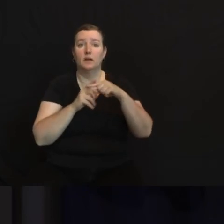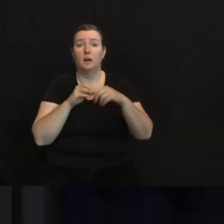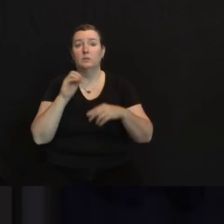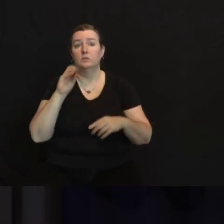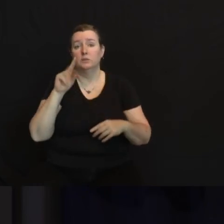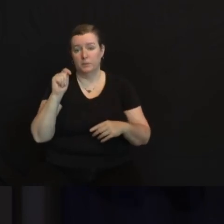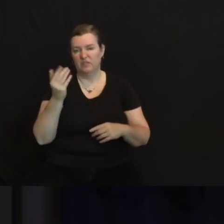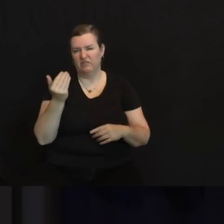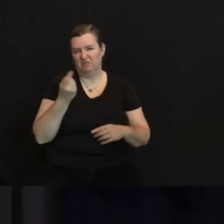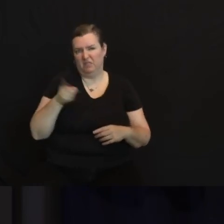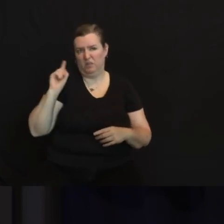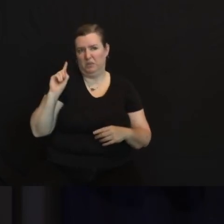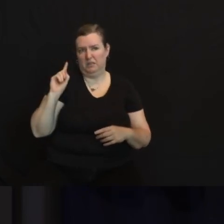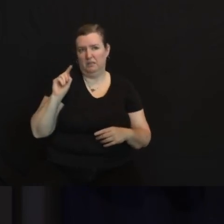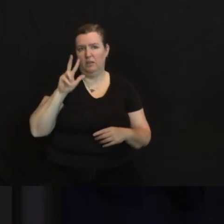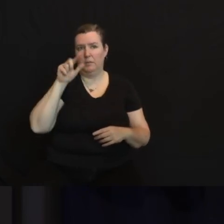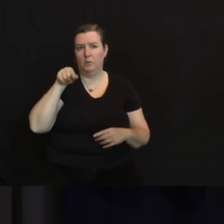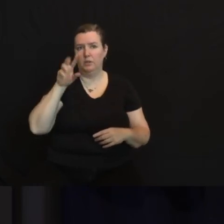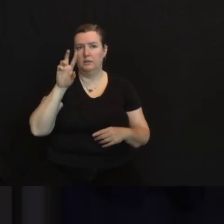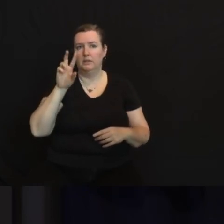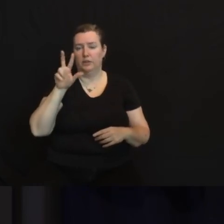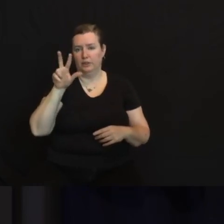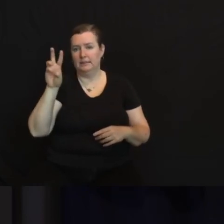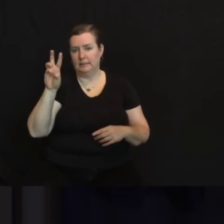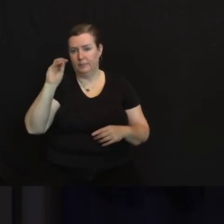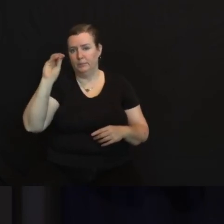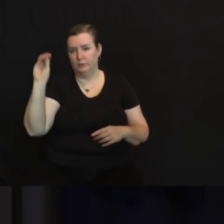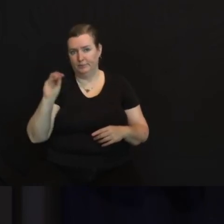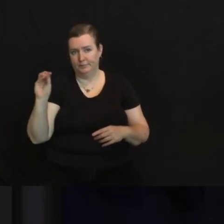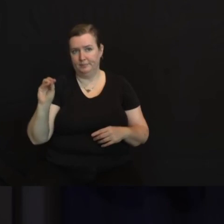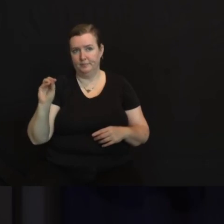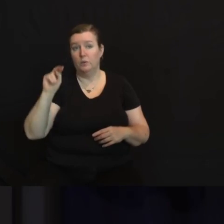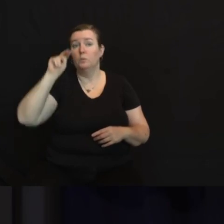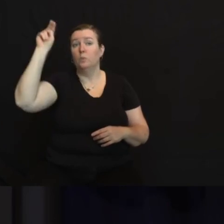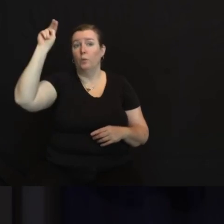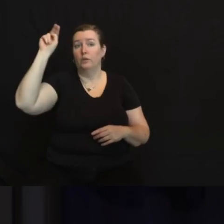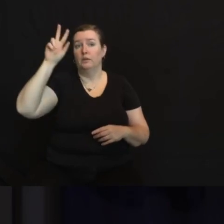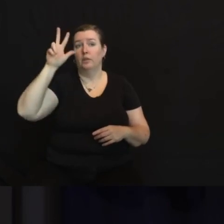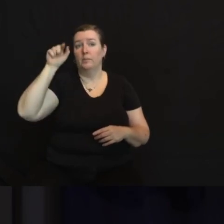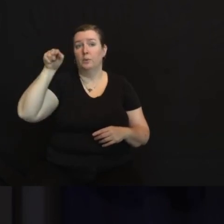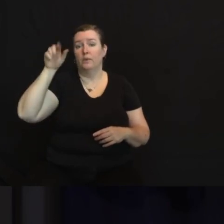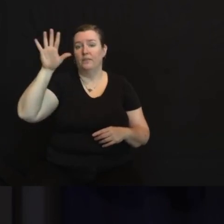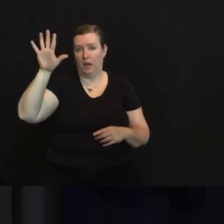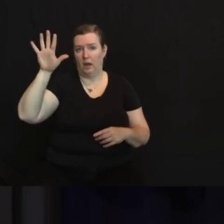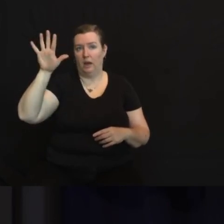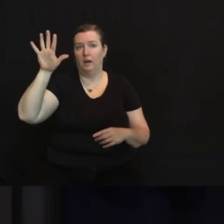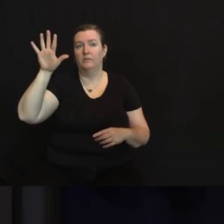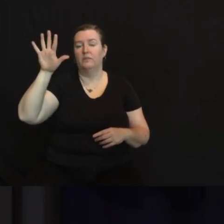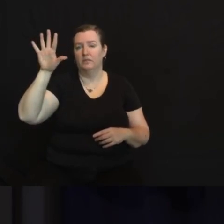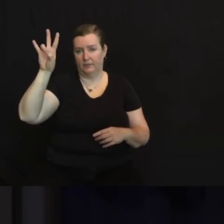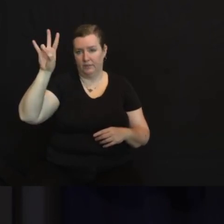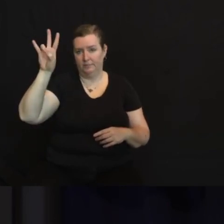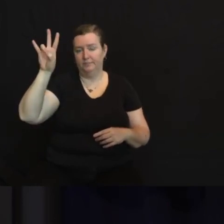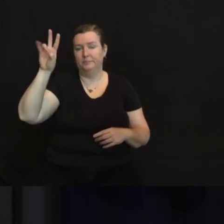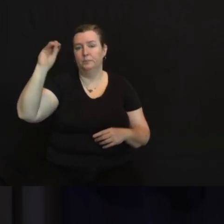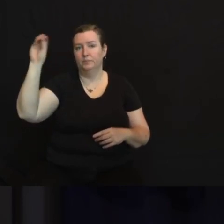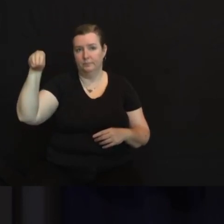is 3.36. The northern part of the state reports 3.57, the central part of the